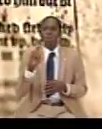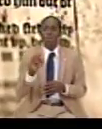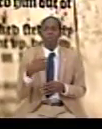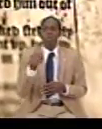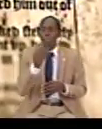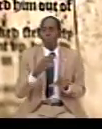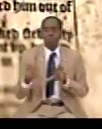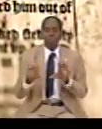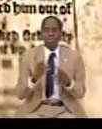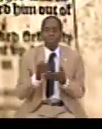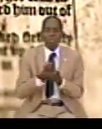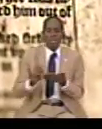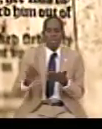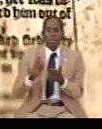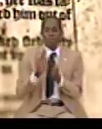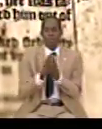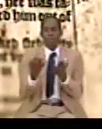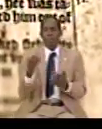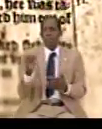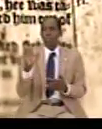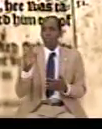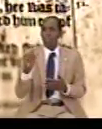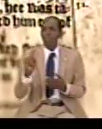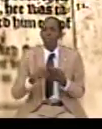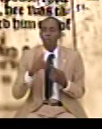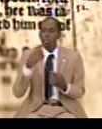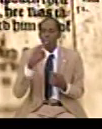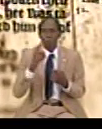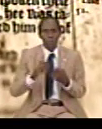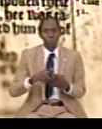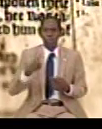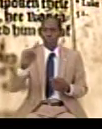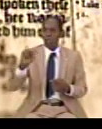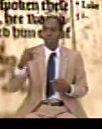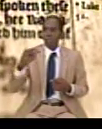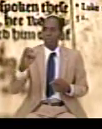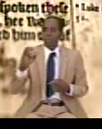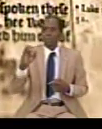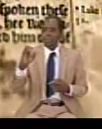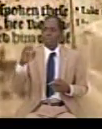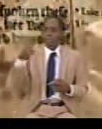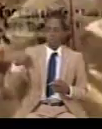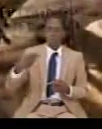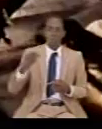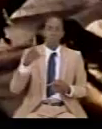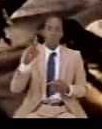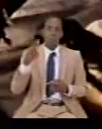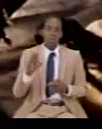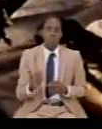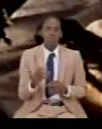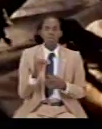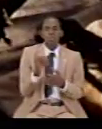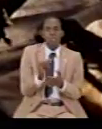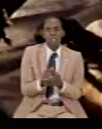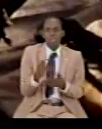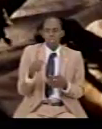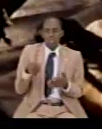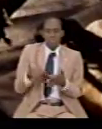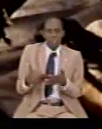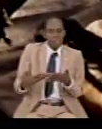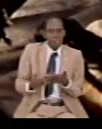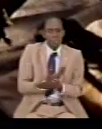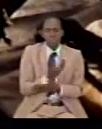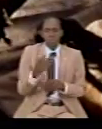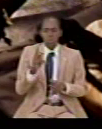of the Apostles to? To Theophilus. And he was going to write about the history of Israel, so that this new convert will be solid,